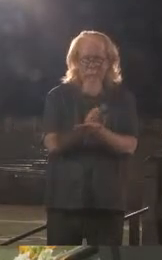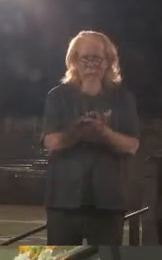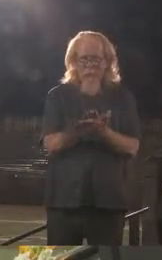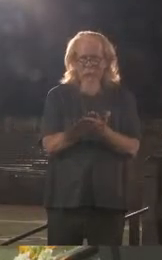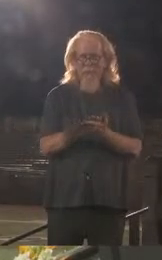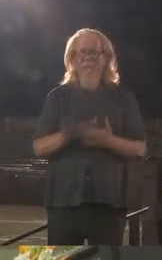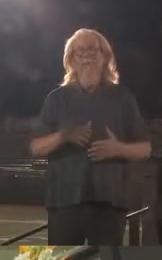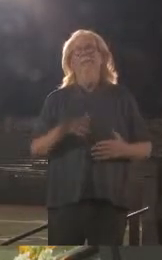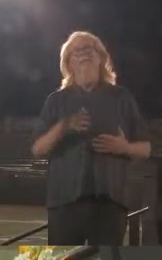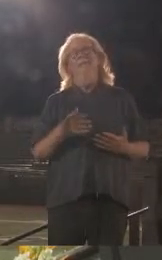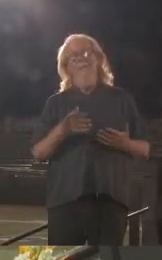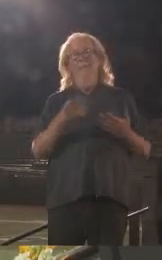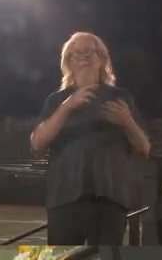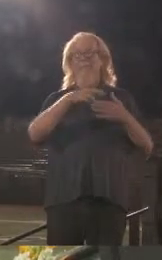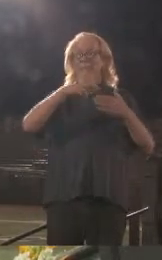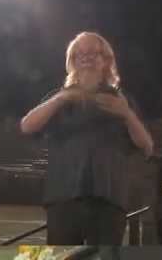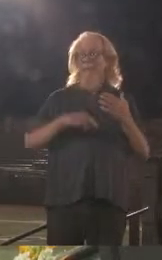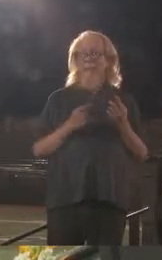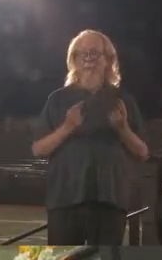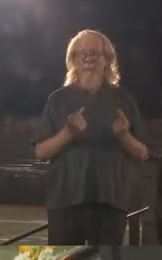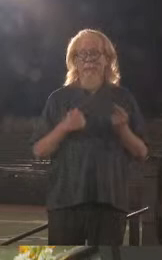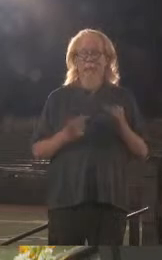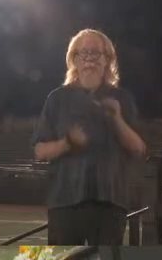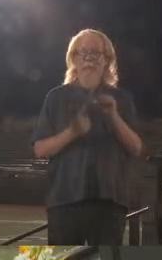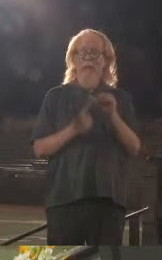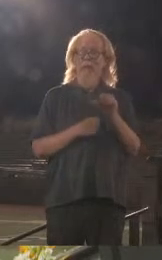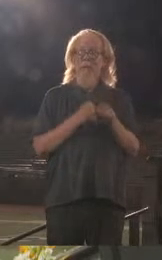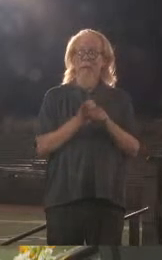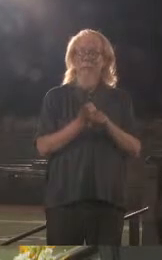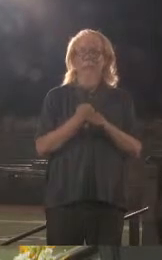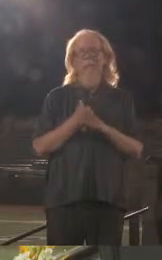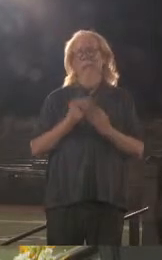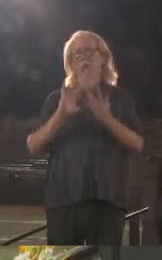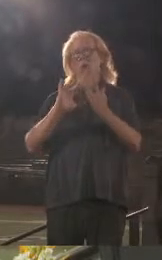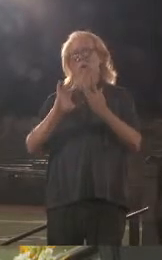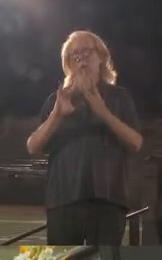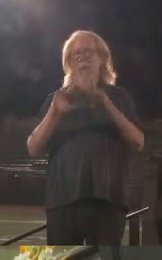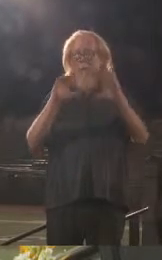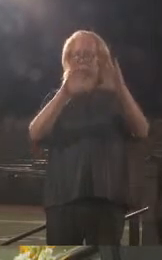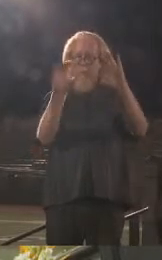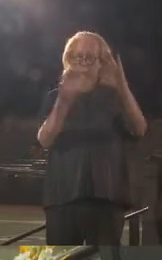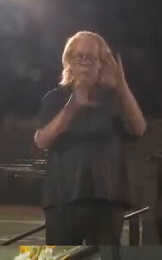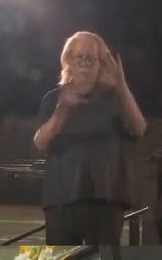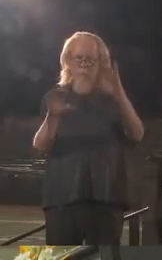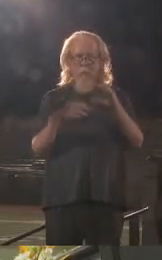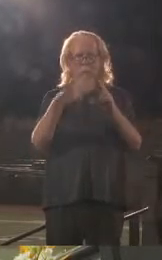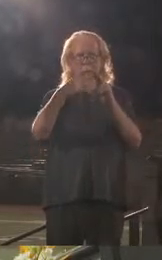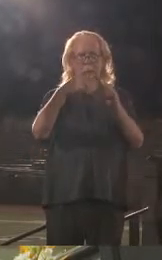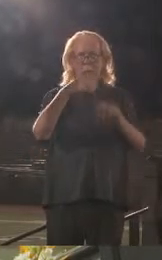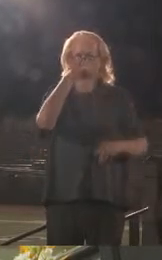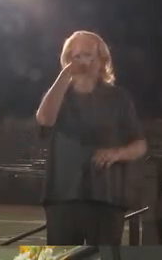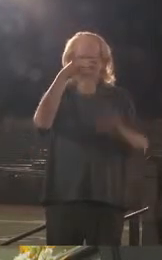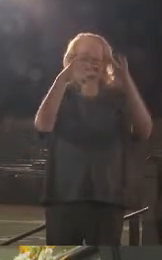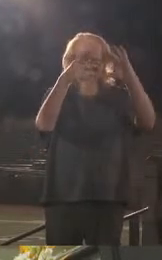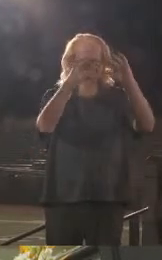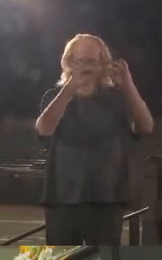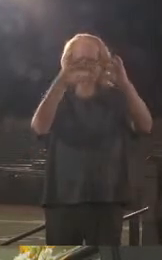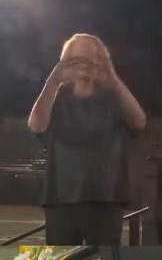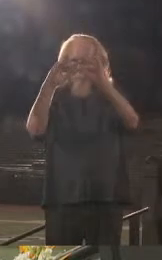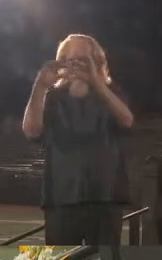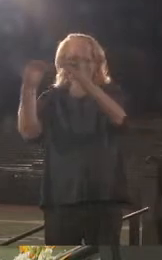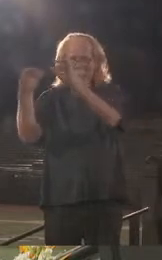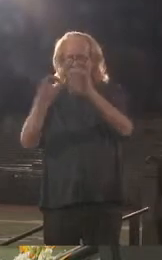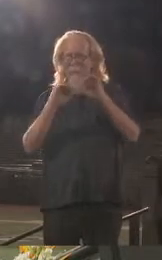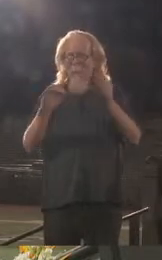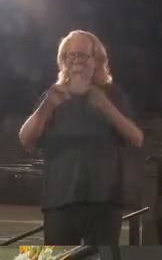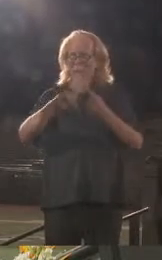pandemic, I began my first official year at Highlands High School online, staring at all of your names on black screens. I had no